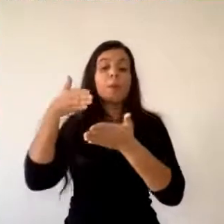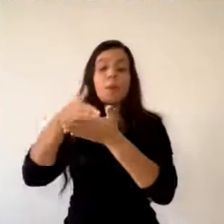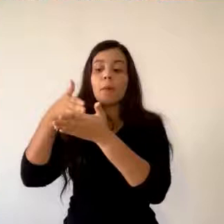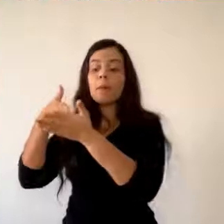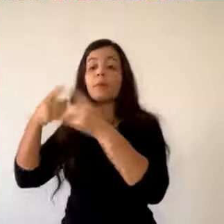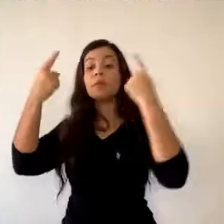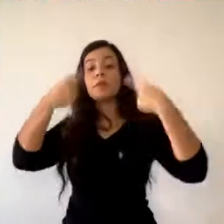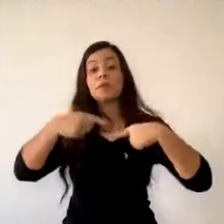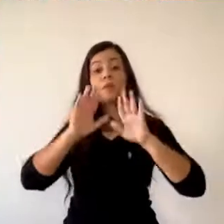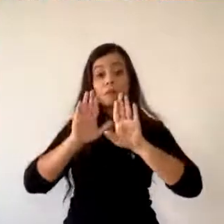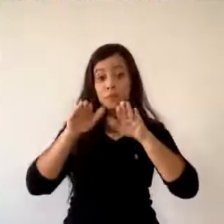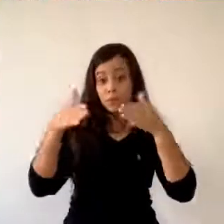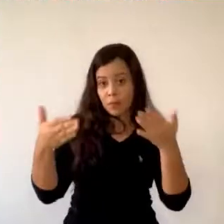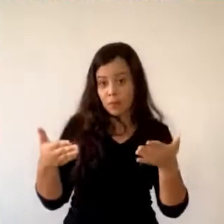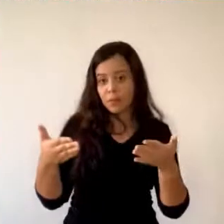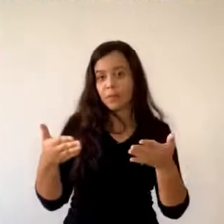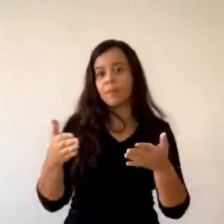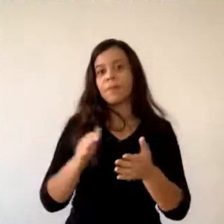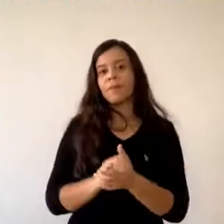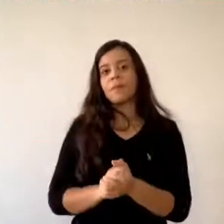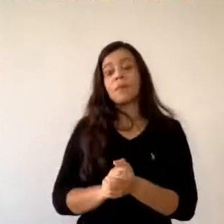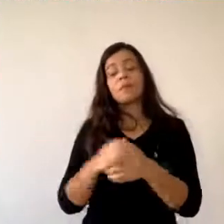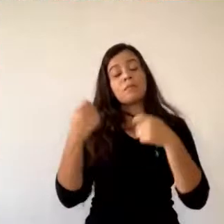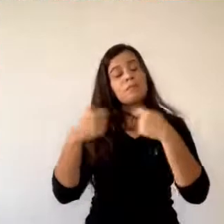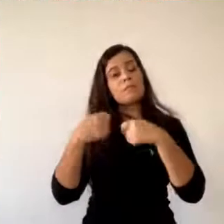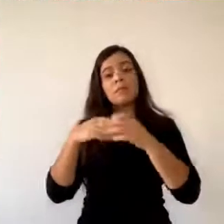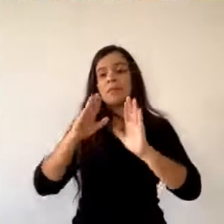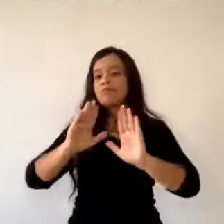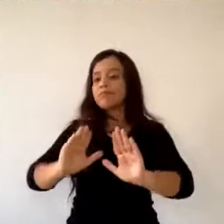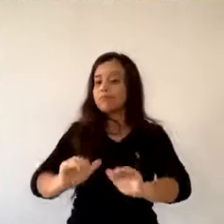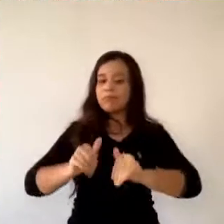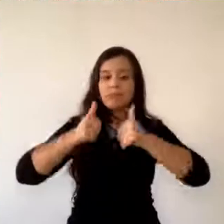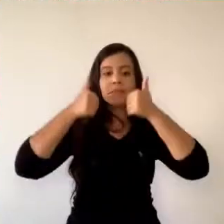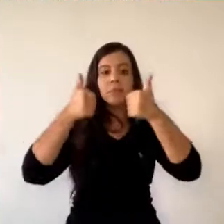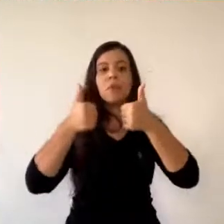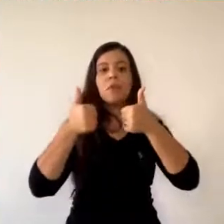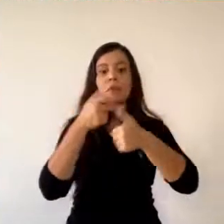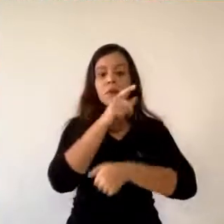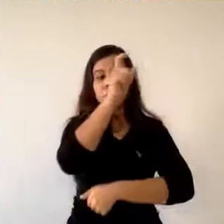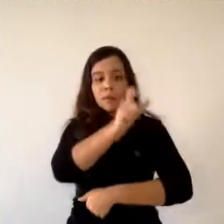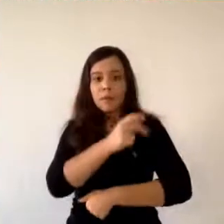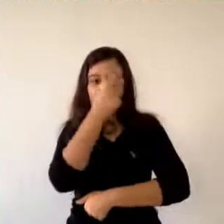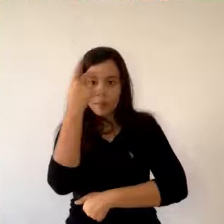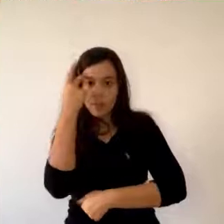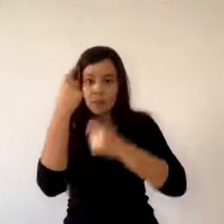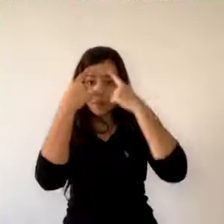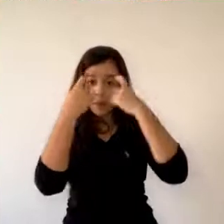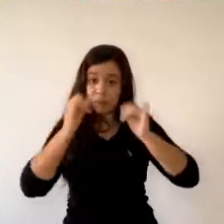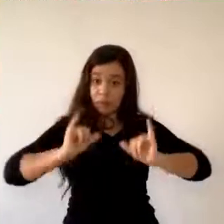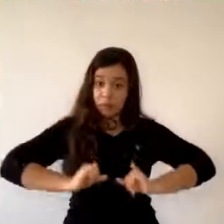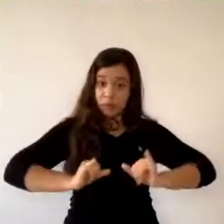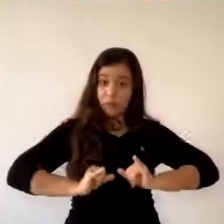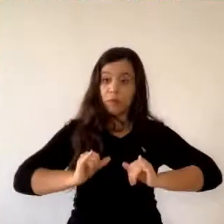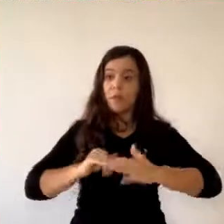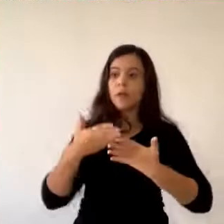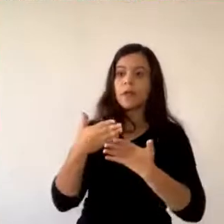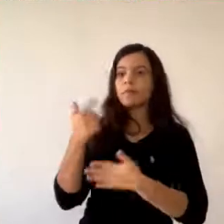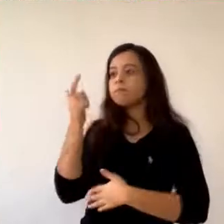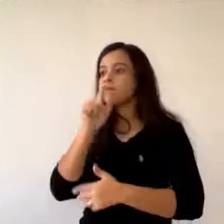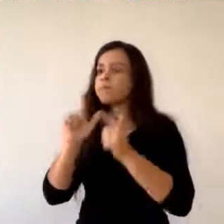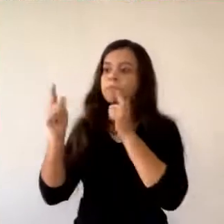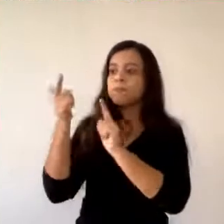barriers that need to be overcome in order to be able to access this system